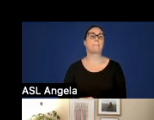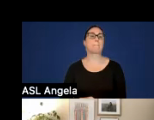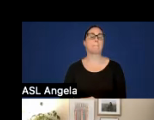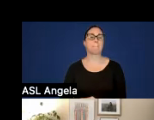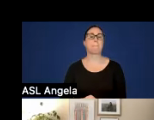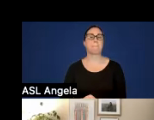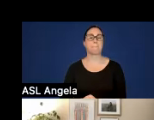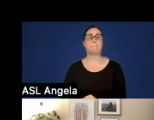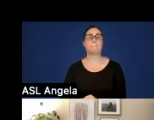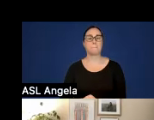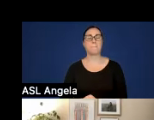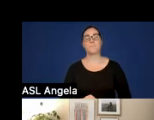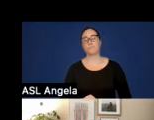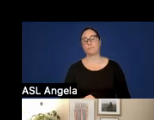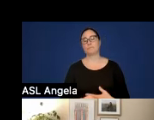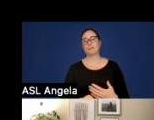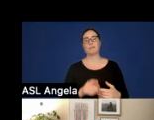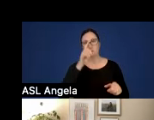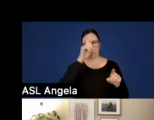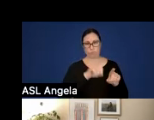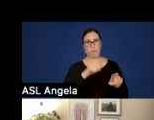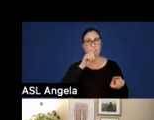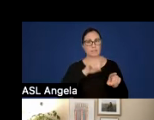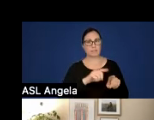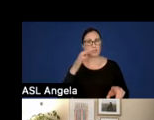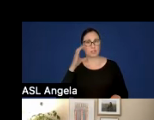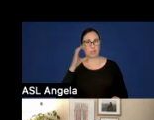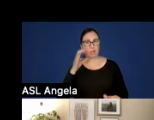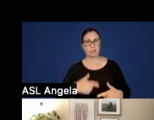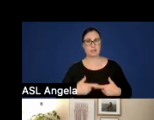Yep, siblings and cousins living together. We have our